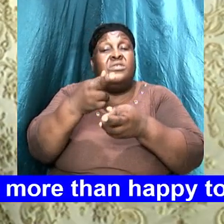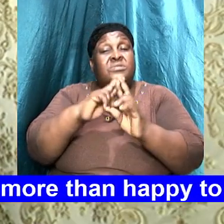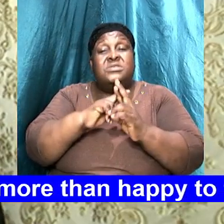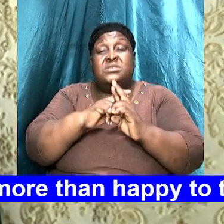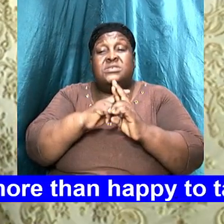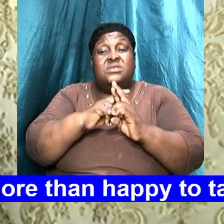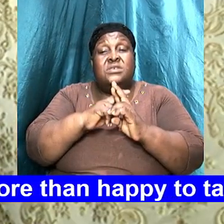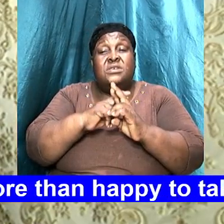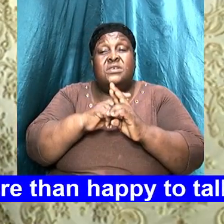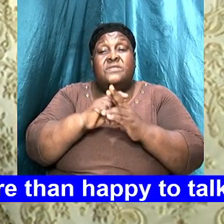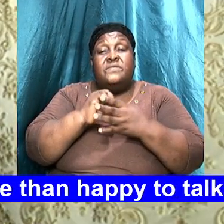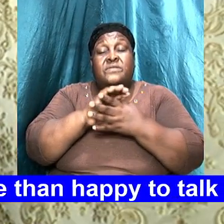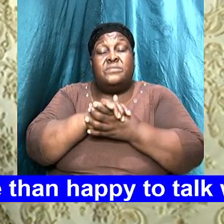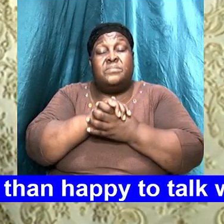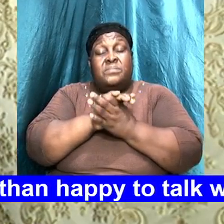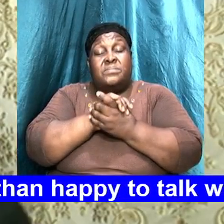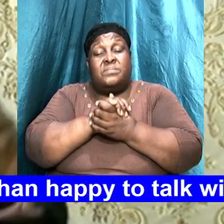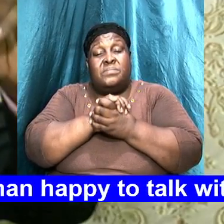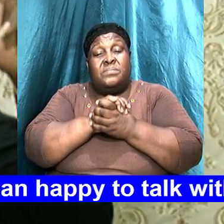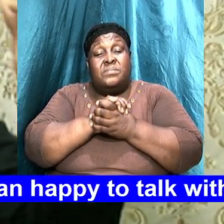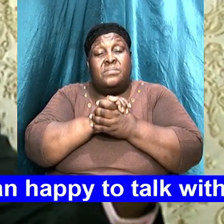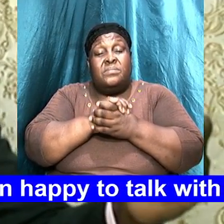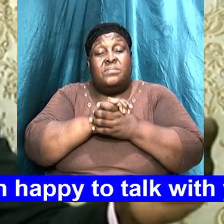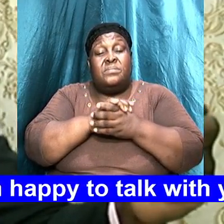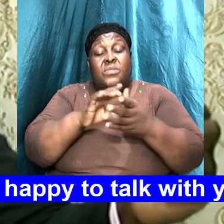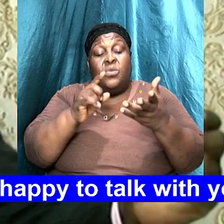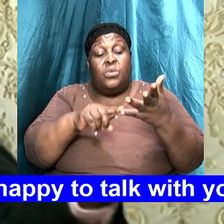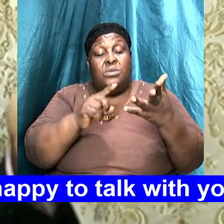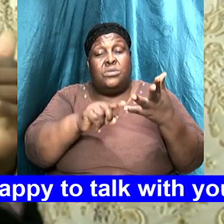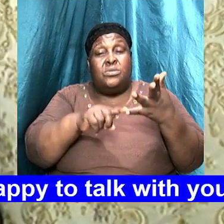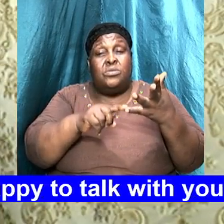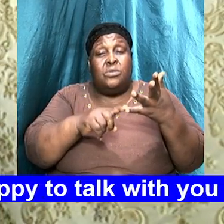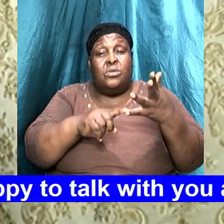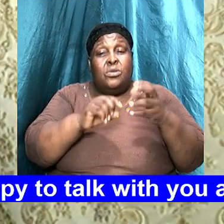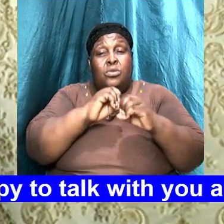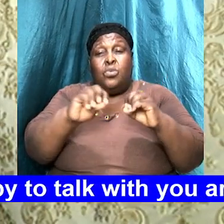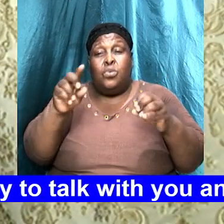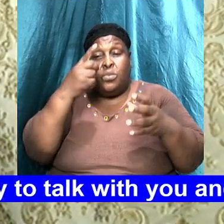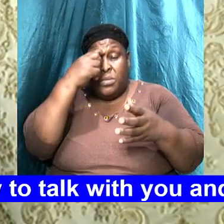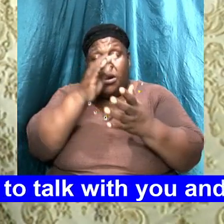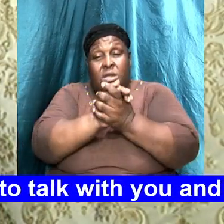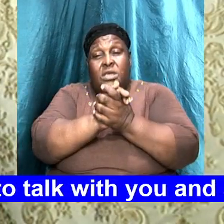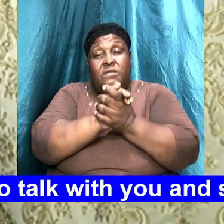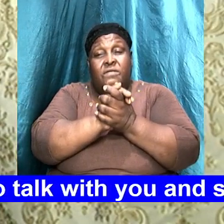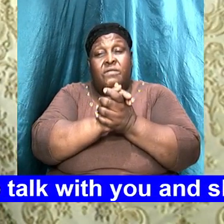the Holy Ghost so two things can prevent you is either you don't believe or you are not repented